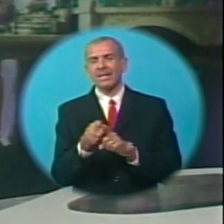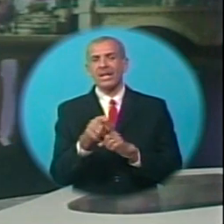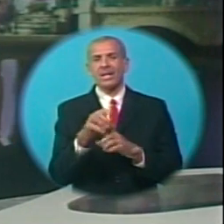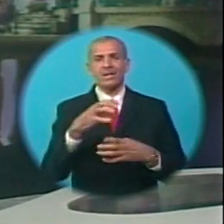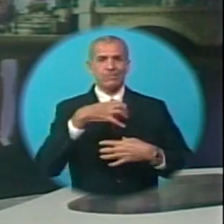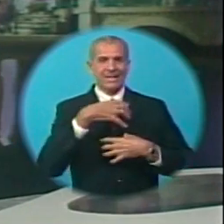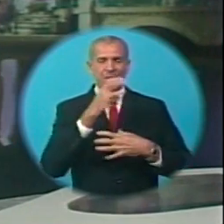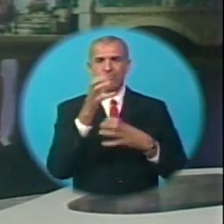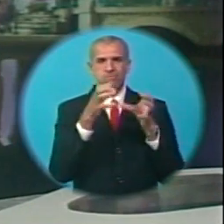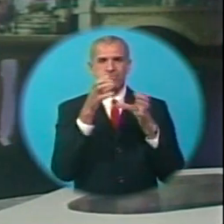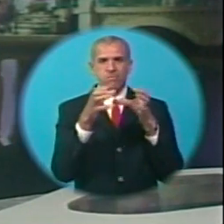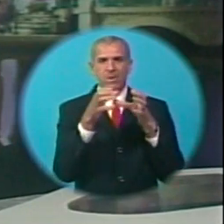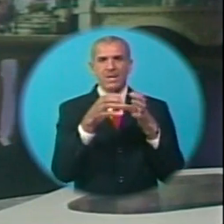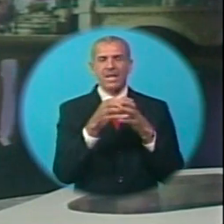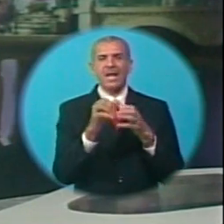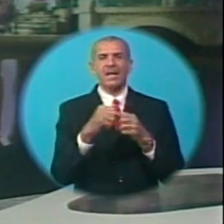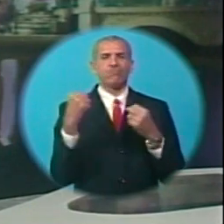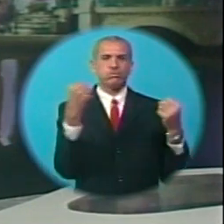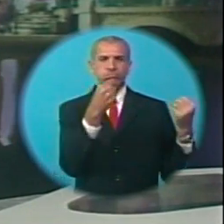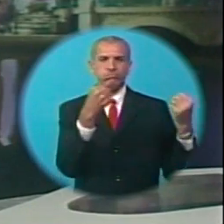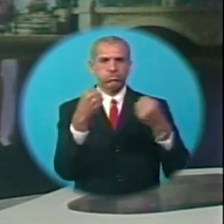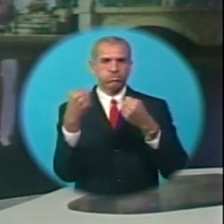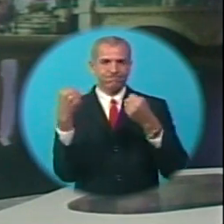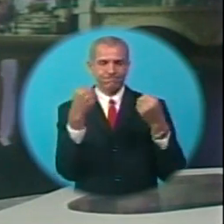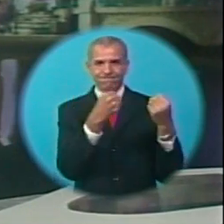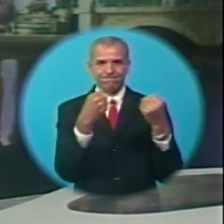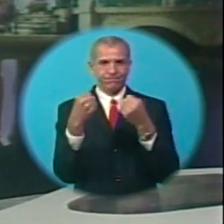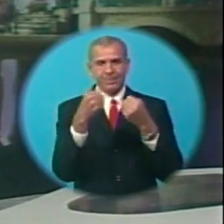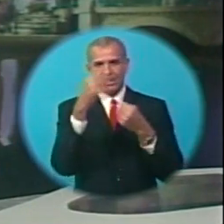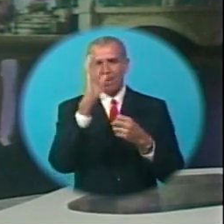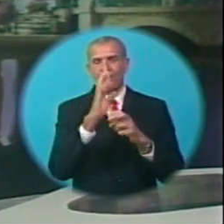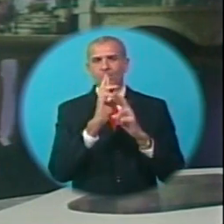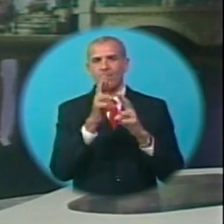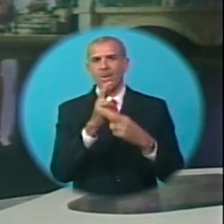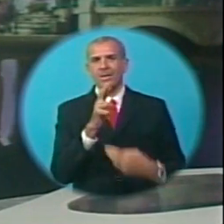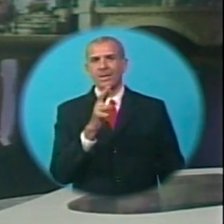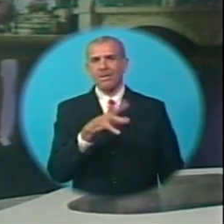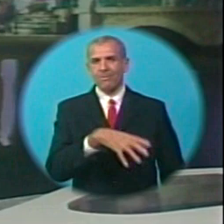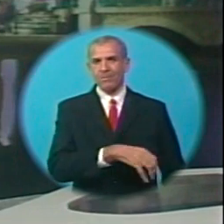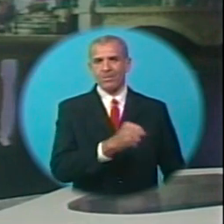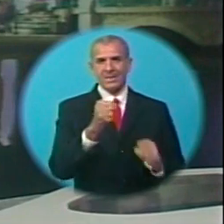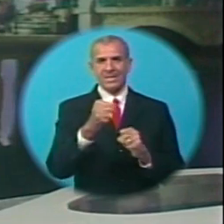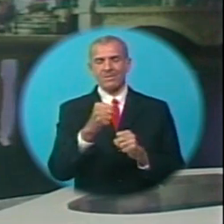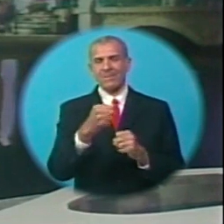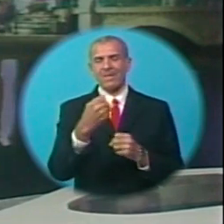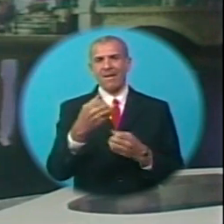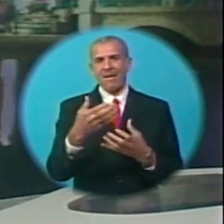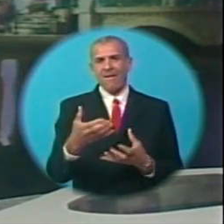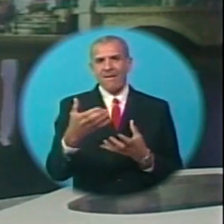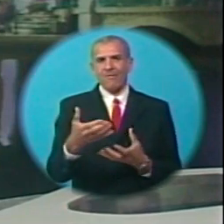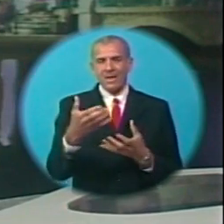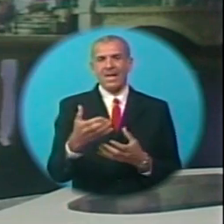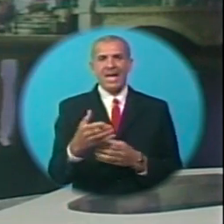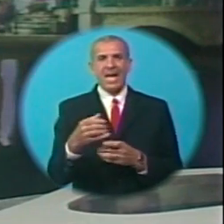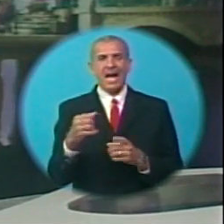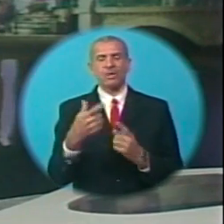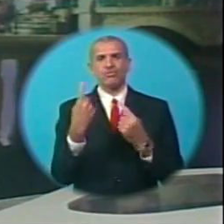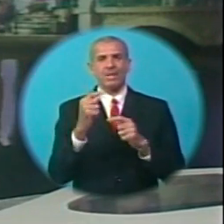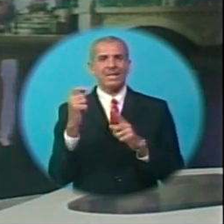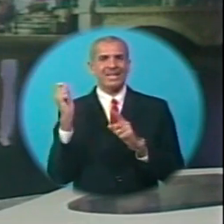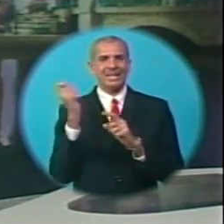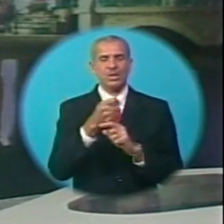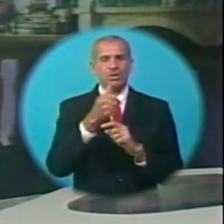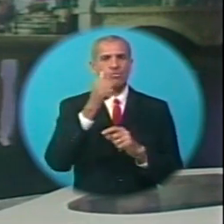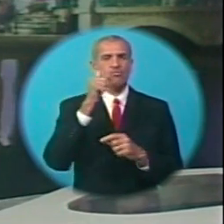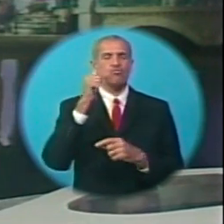argument which then led to a physical confrontation. The man reportedly armed himself with a heavy object and attempted to hit his wife,